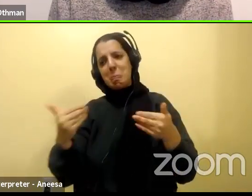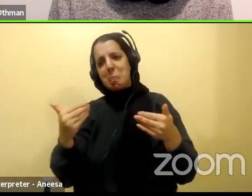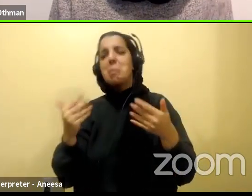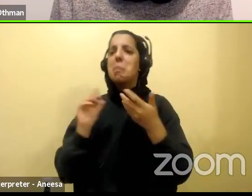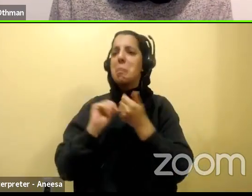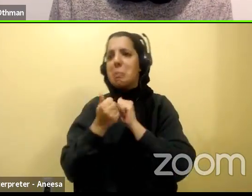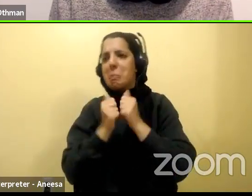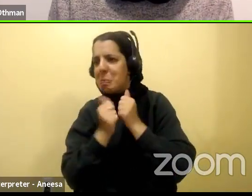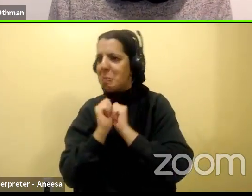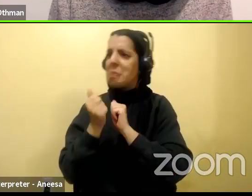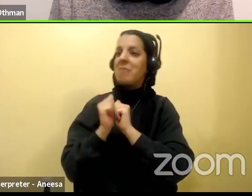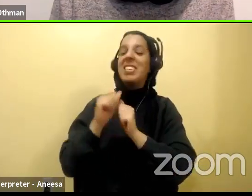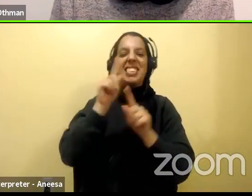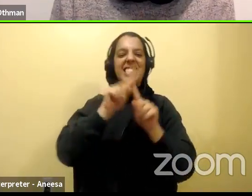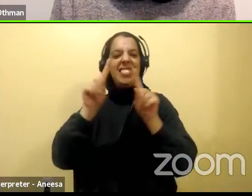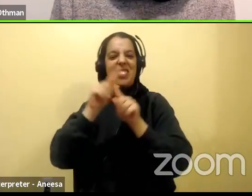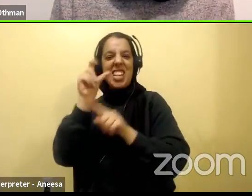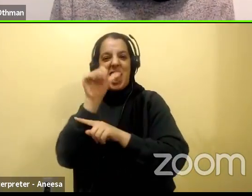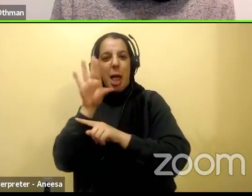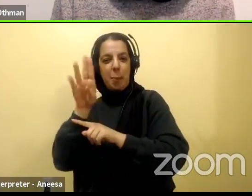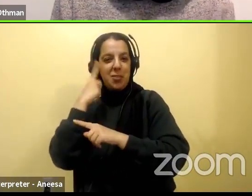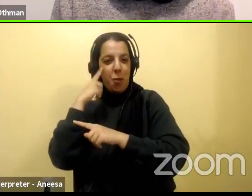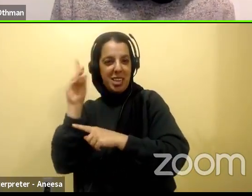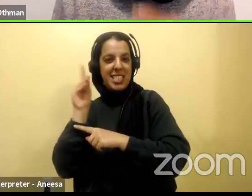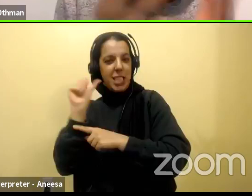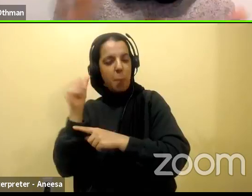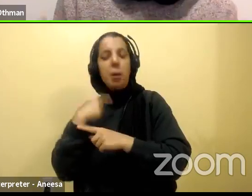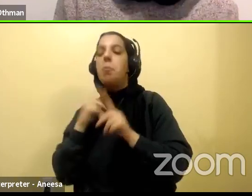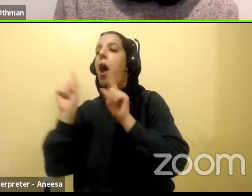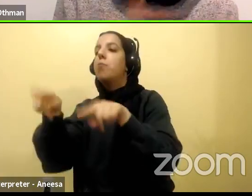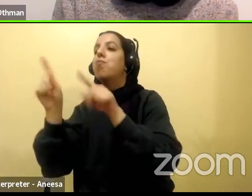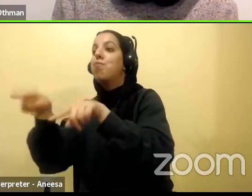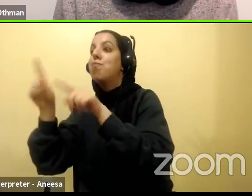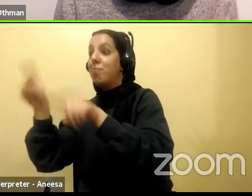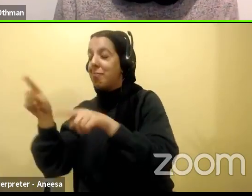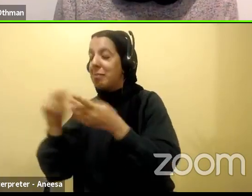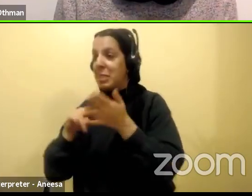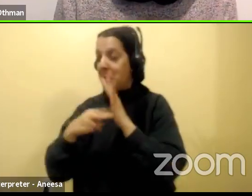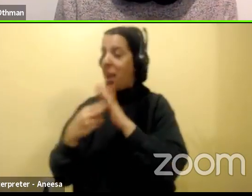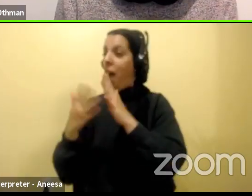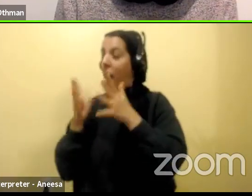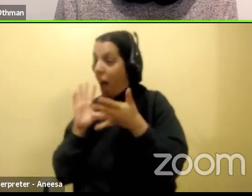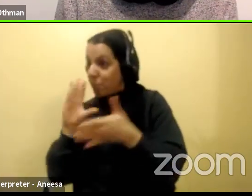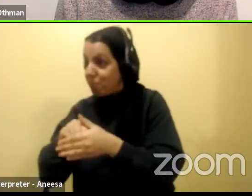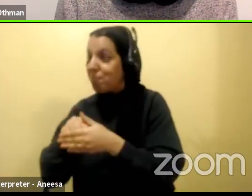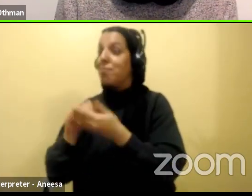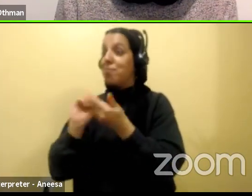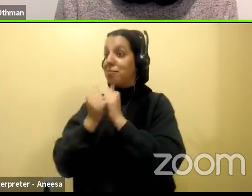club for the disabled. From here, I was given a new start and my life changed.